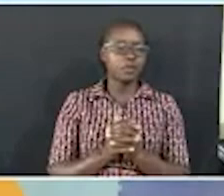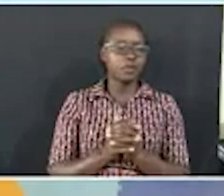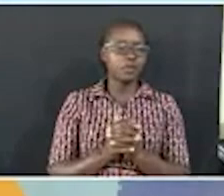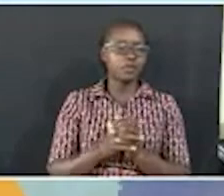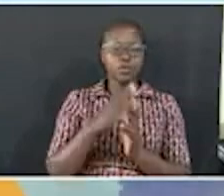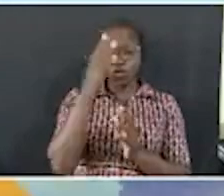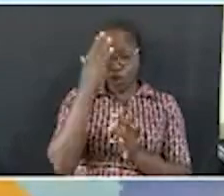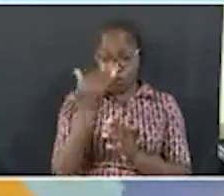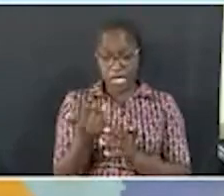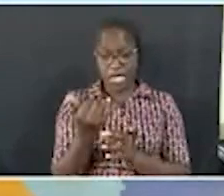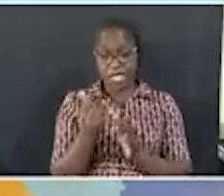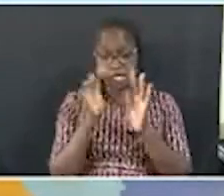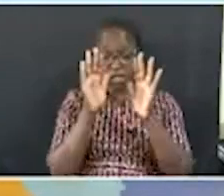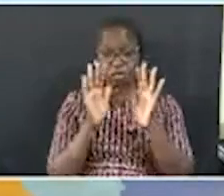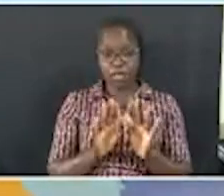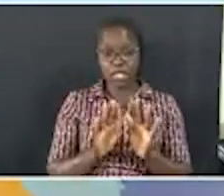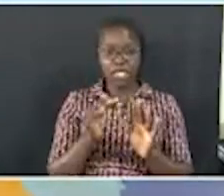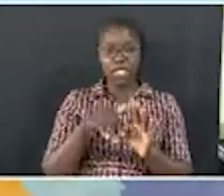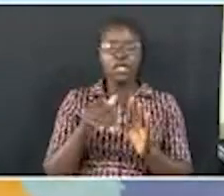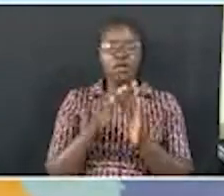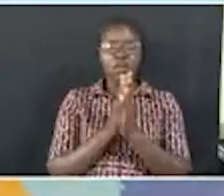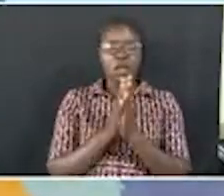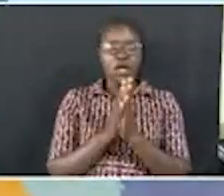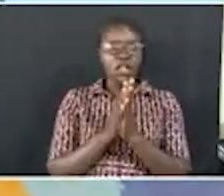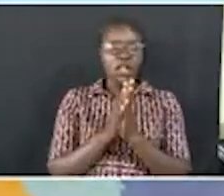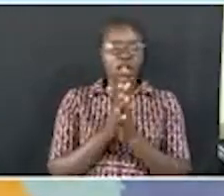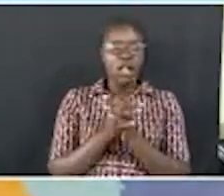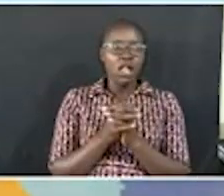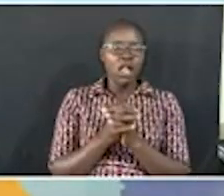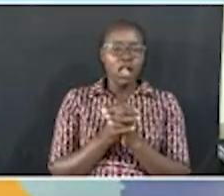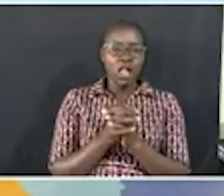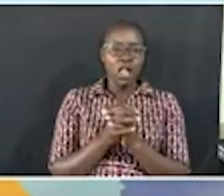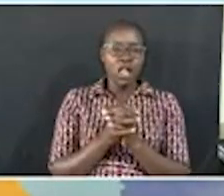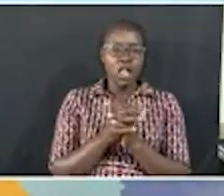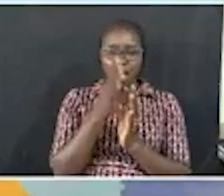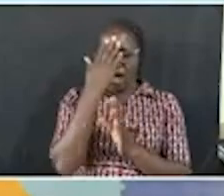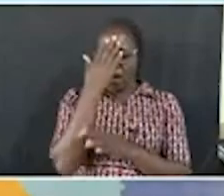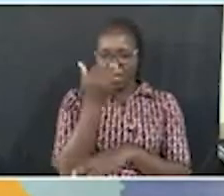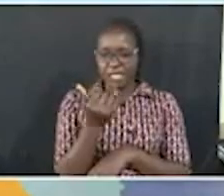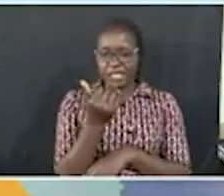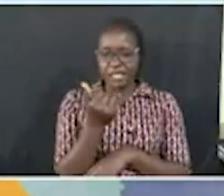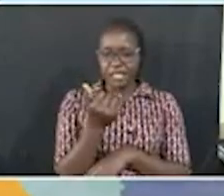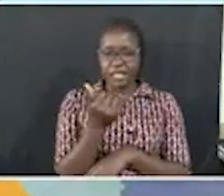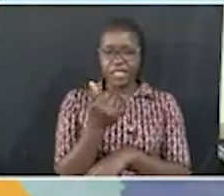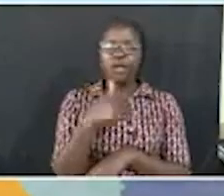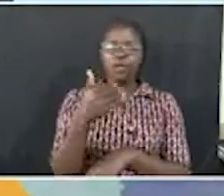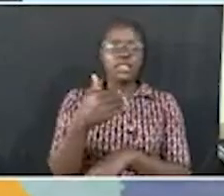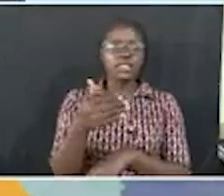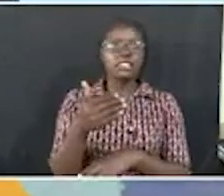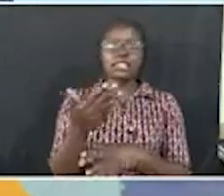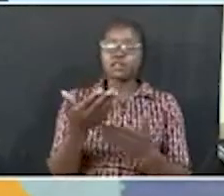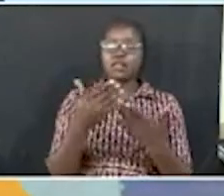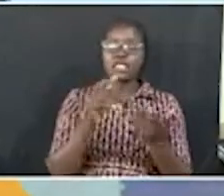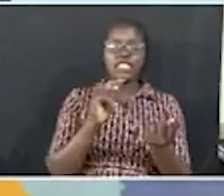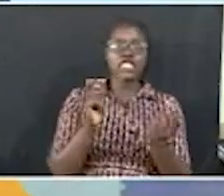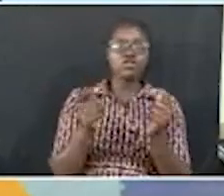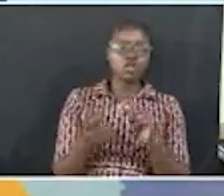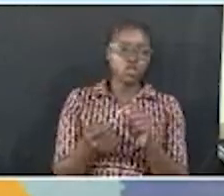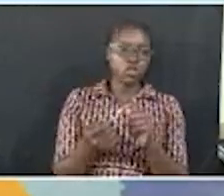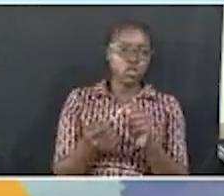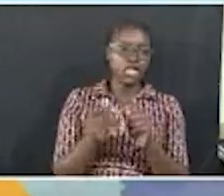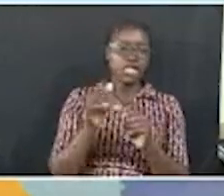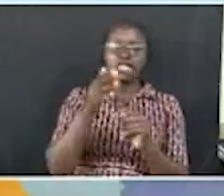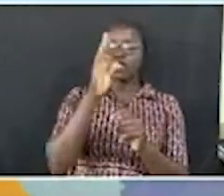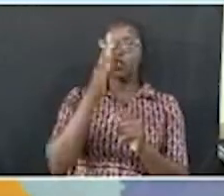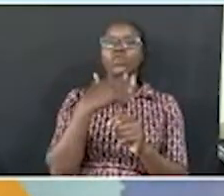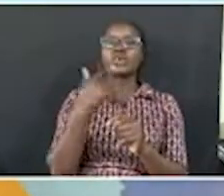is persistence important in prayer? It is because persistence brings transformation that